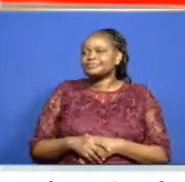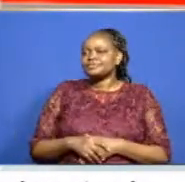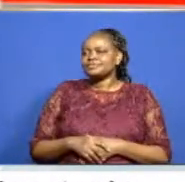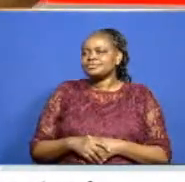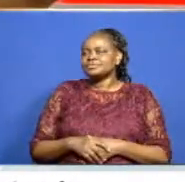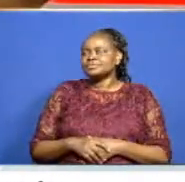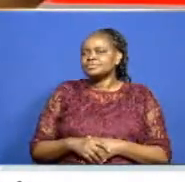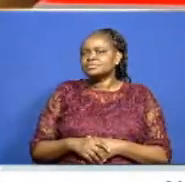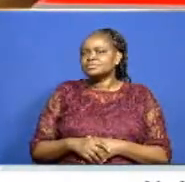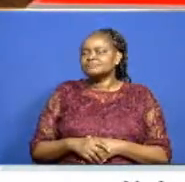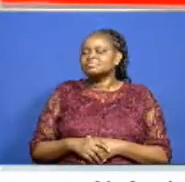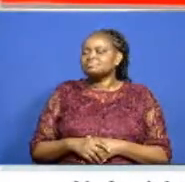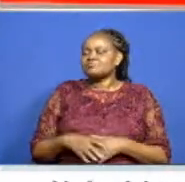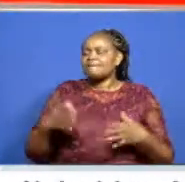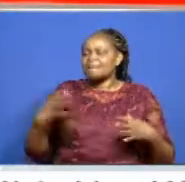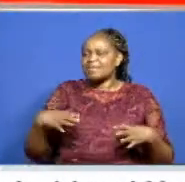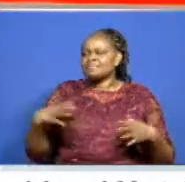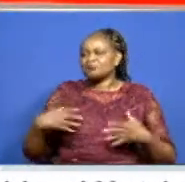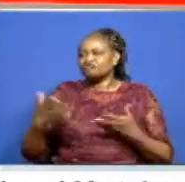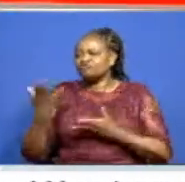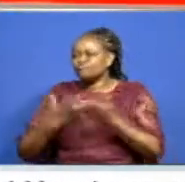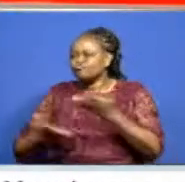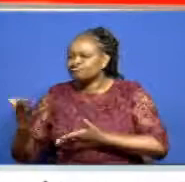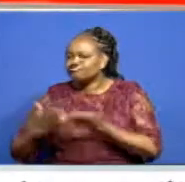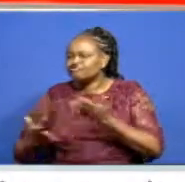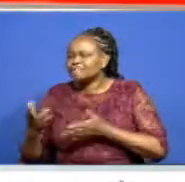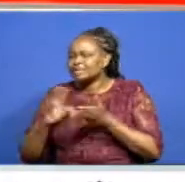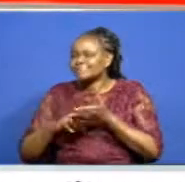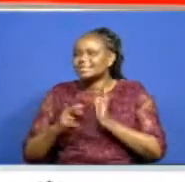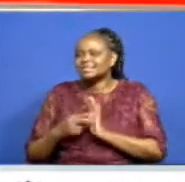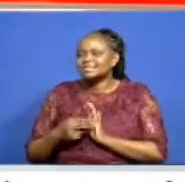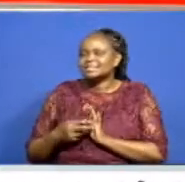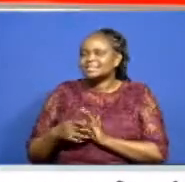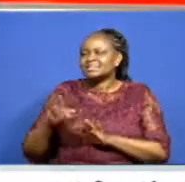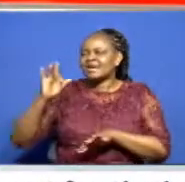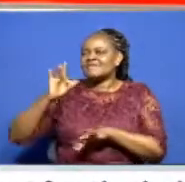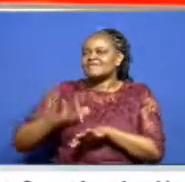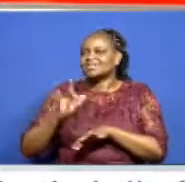transported by contact? The infection is mainly